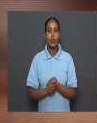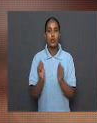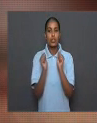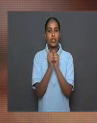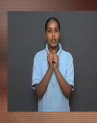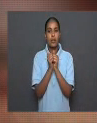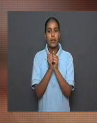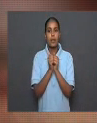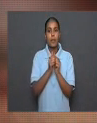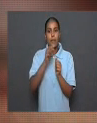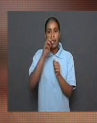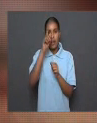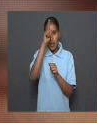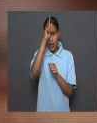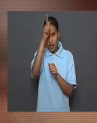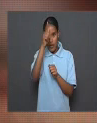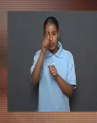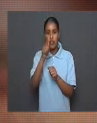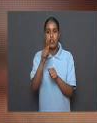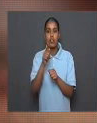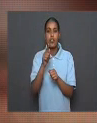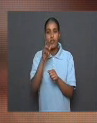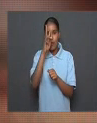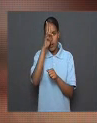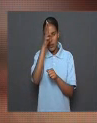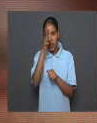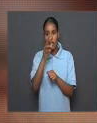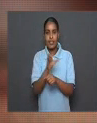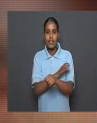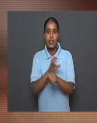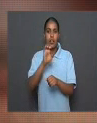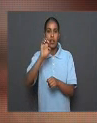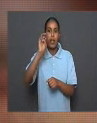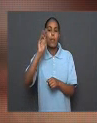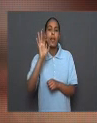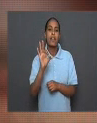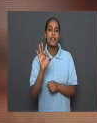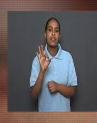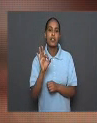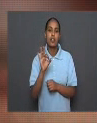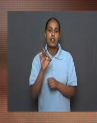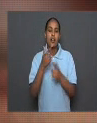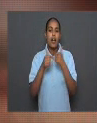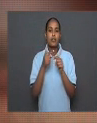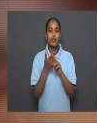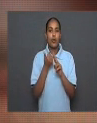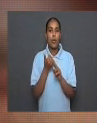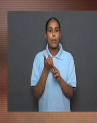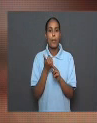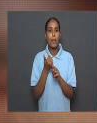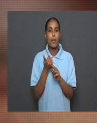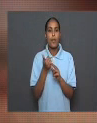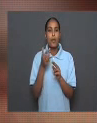Within a galvanic or voltaic cell, the EMF comes from